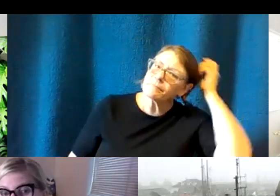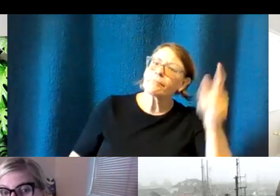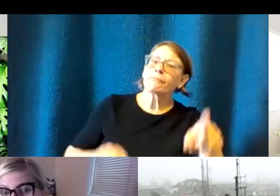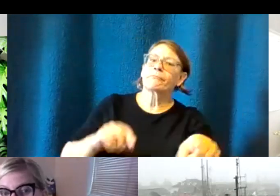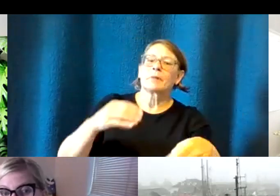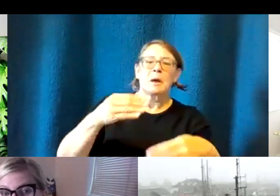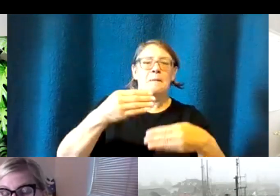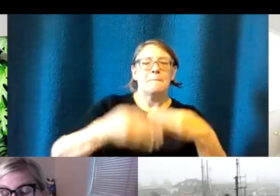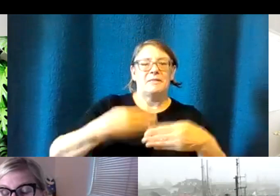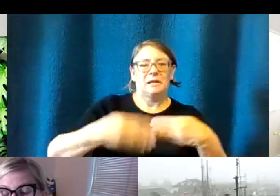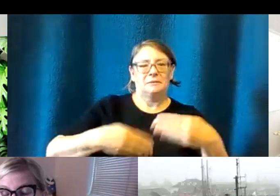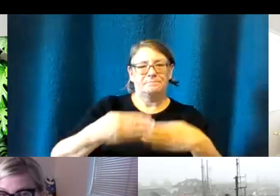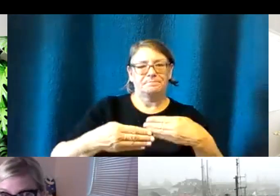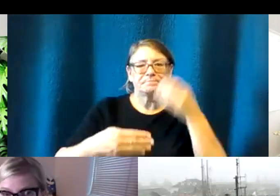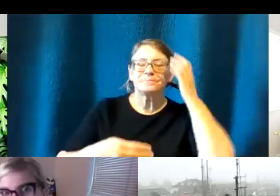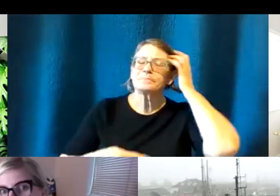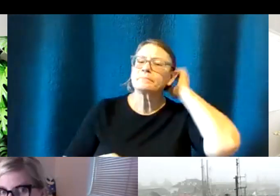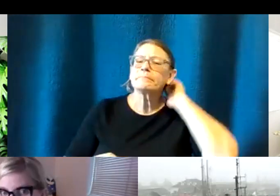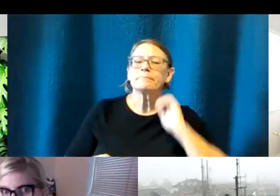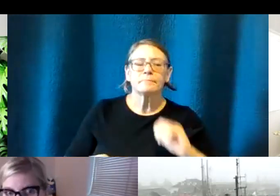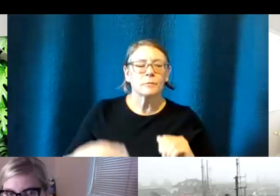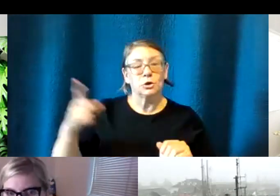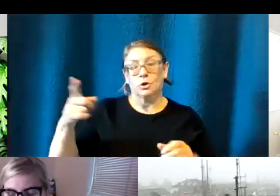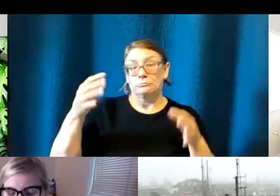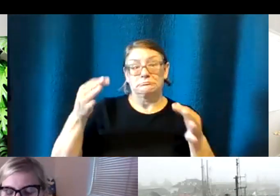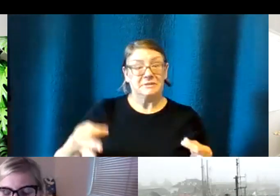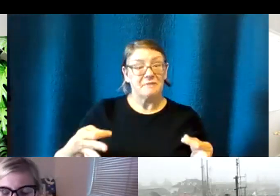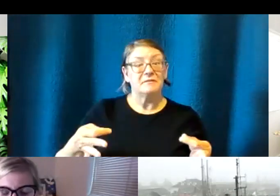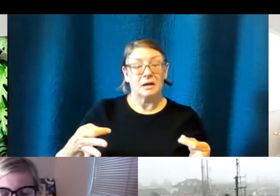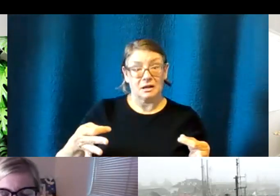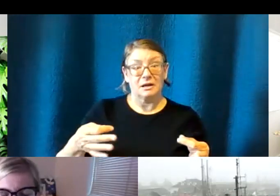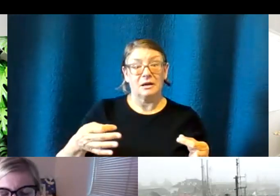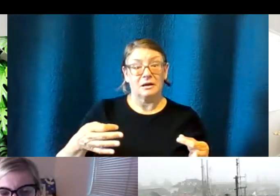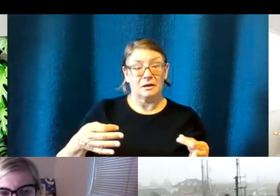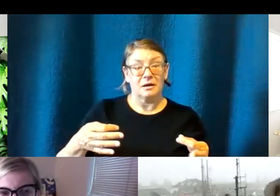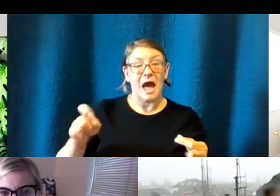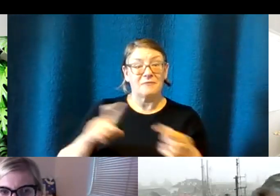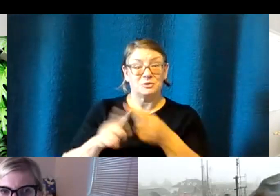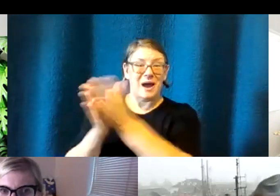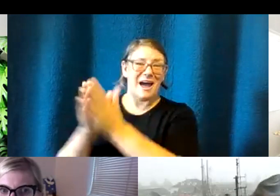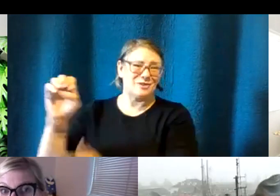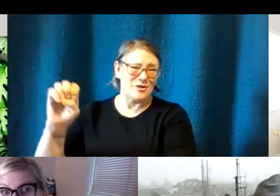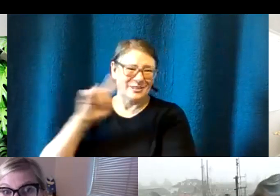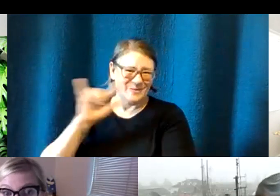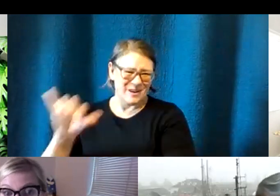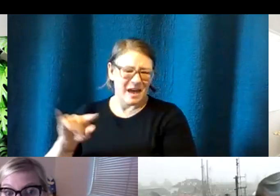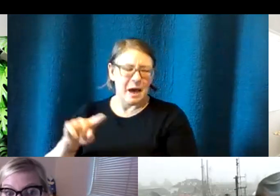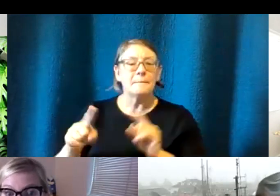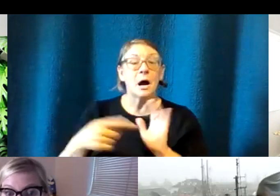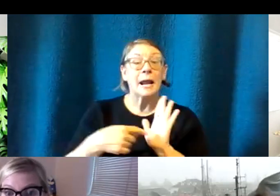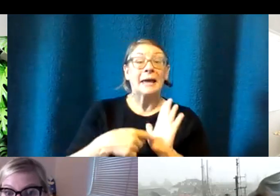I think you definitely, I would defer to Ernest for that, but Okay.